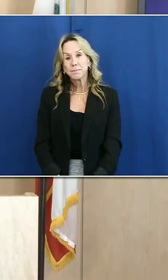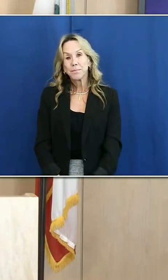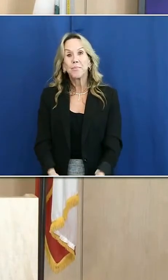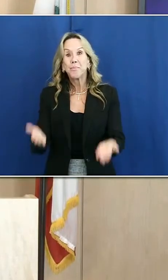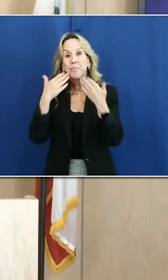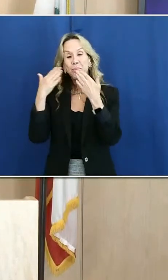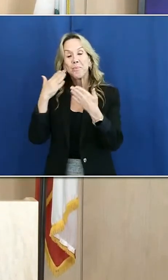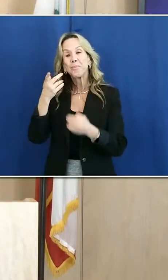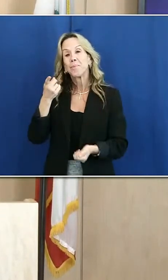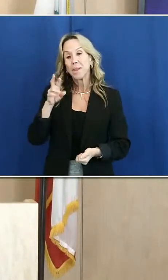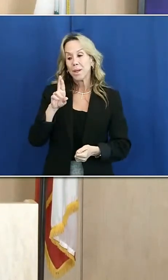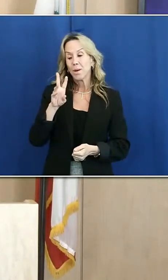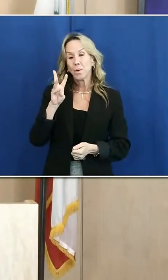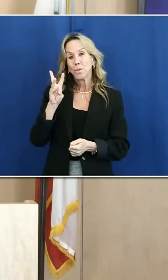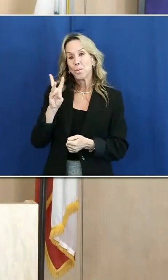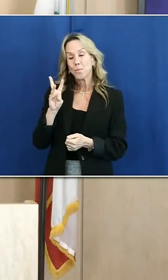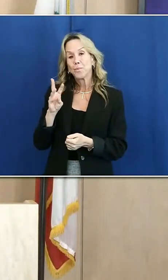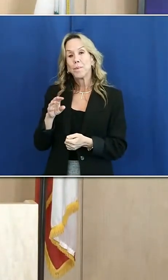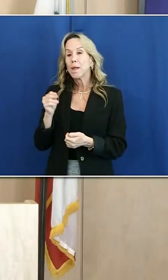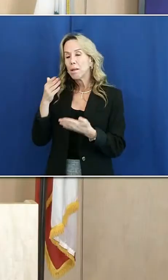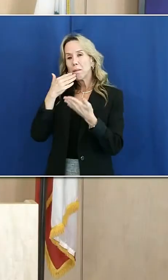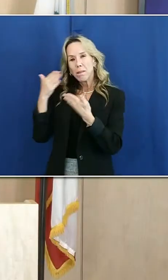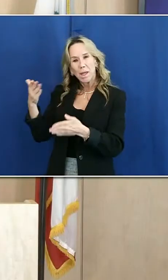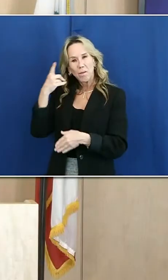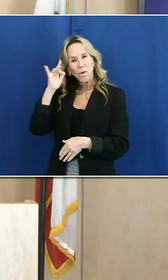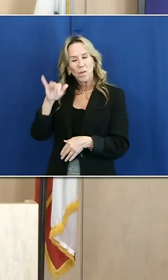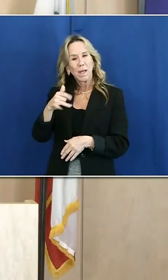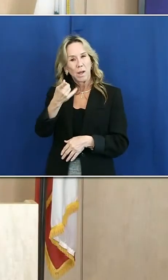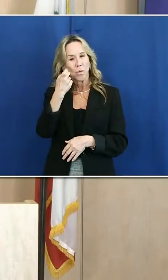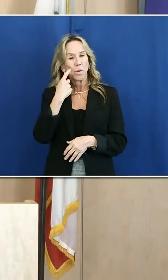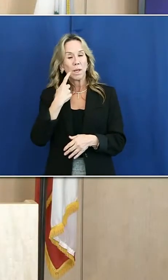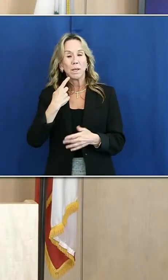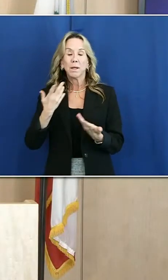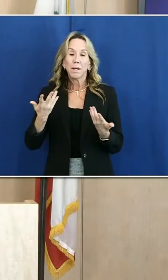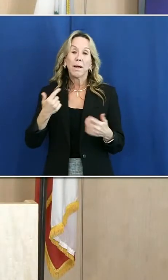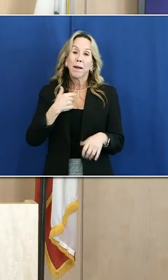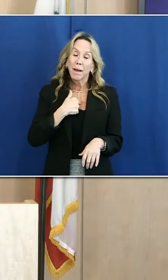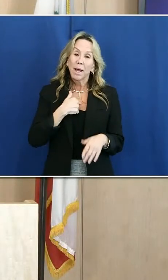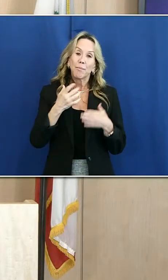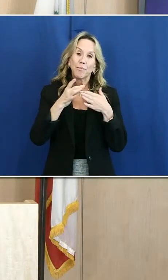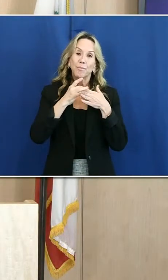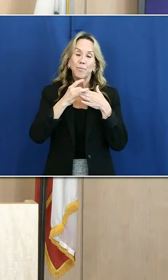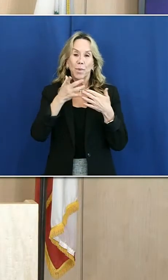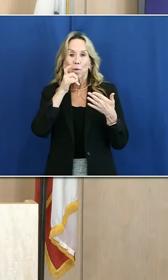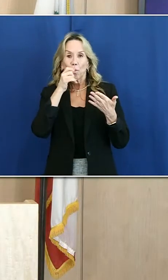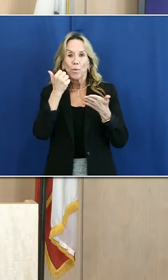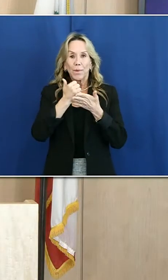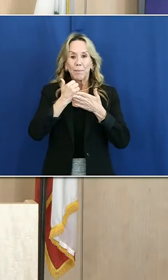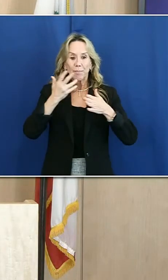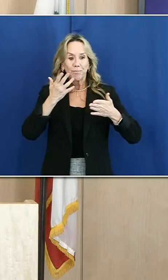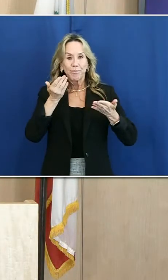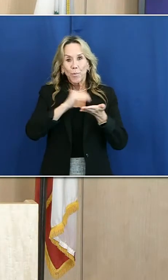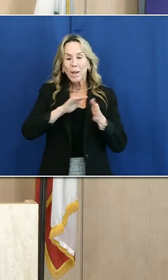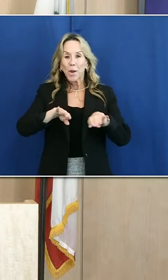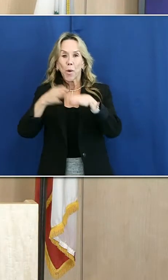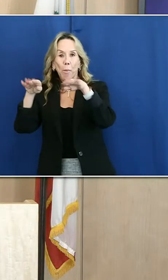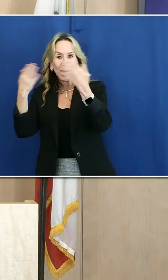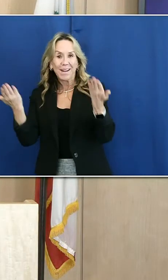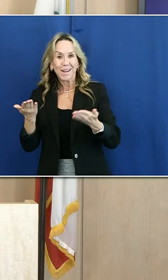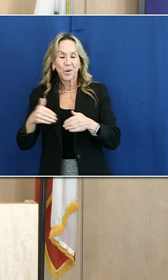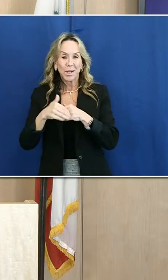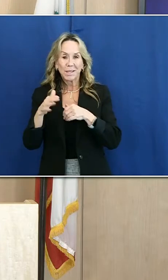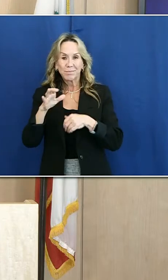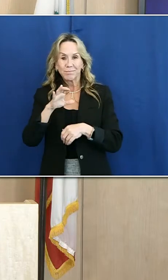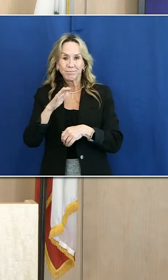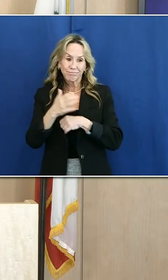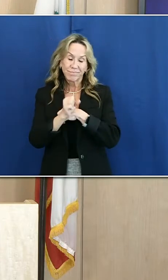Thank you, Dr. Wooten, and thanks for the question. Great question. Again, Gary Johnston, I'm the lead for some reopening here across the county. The first thing